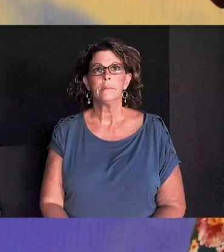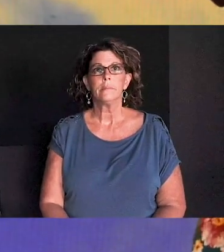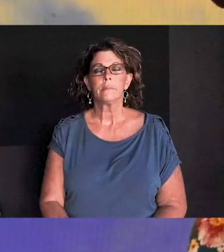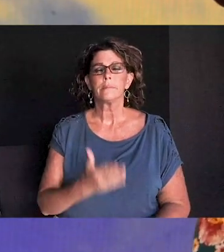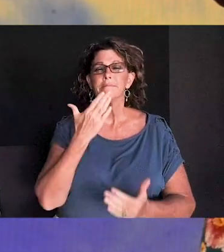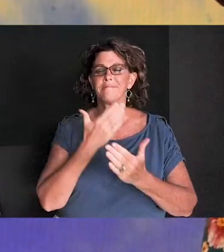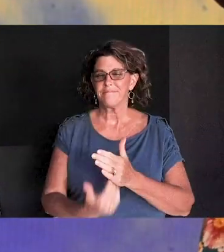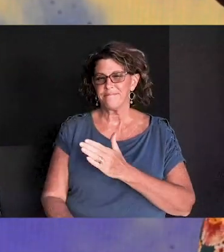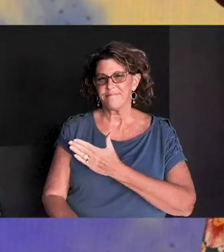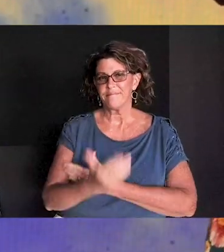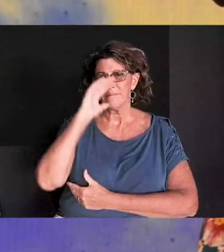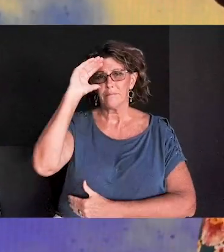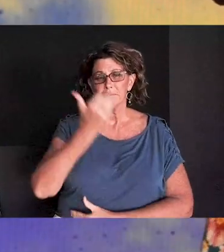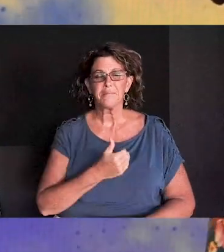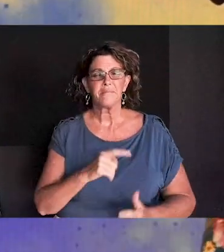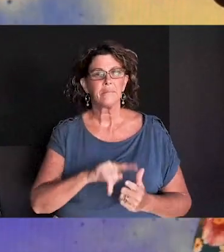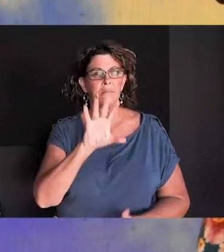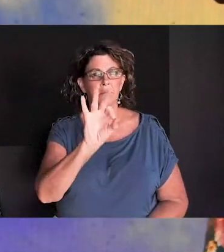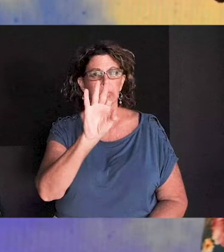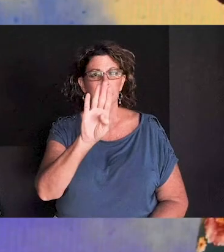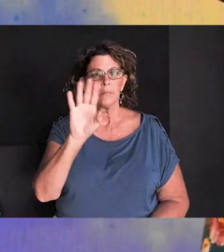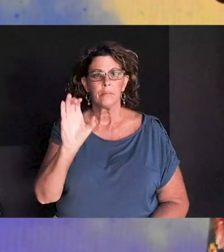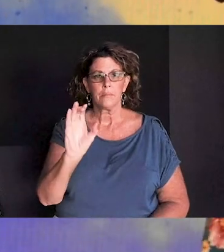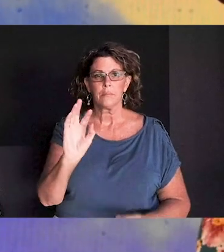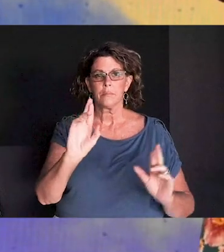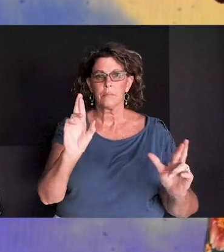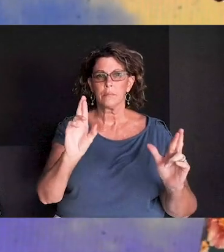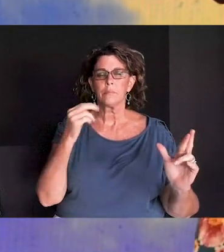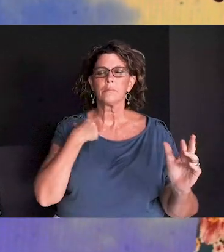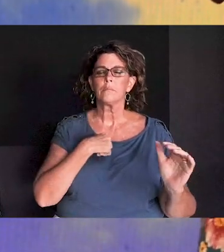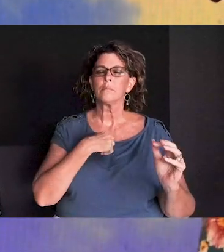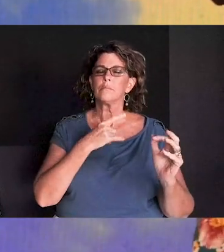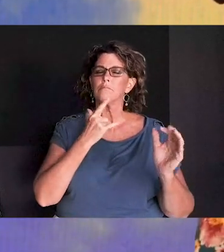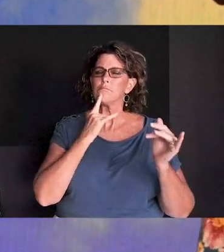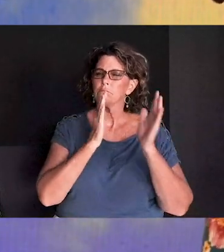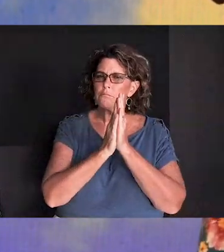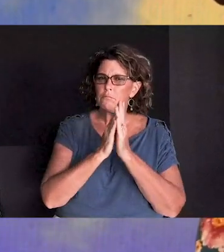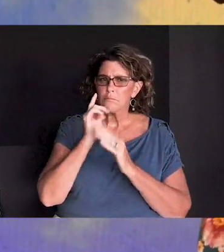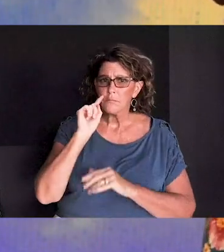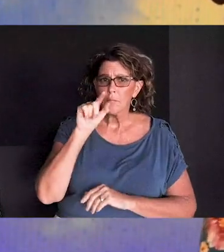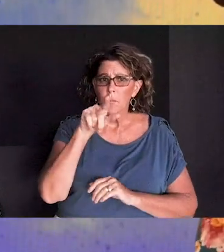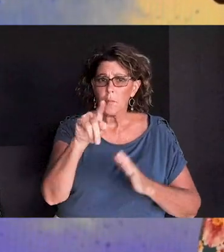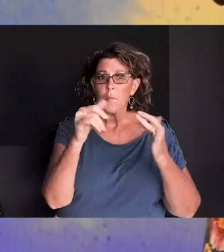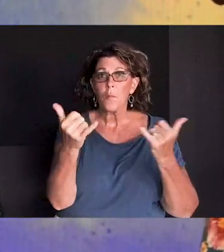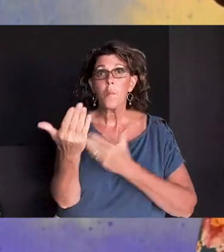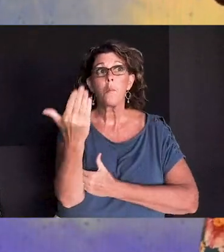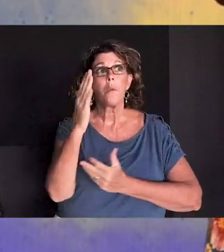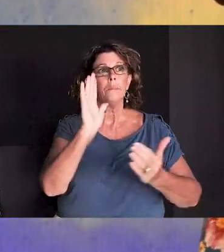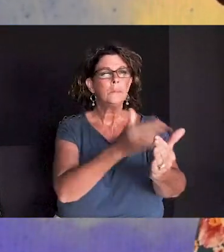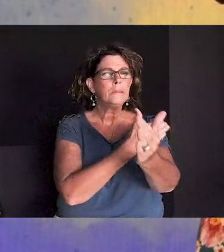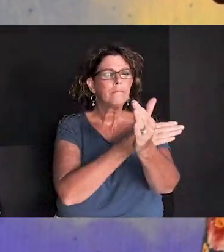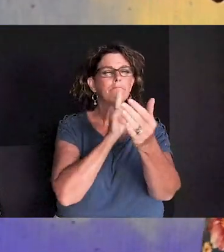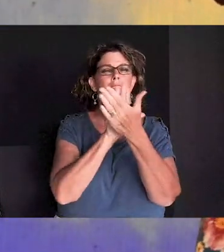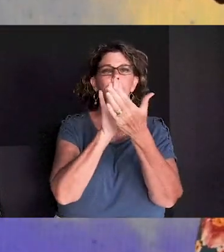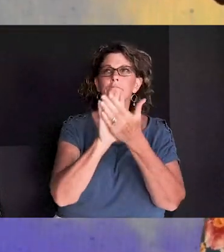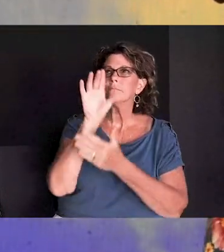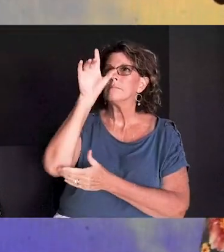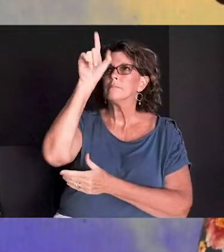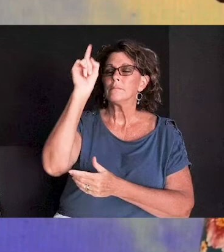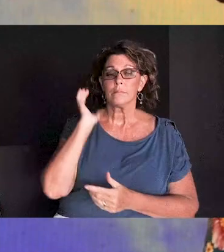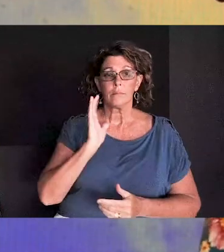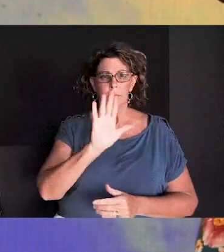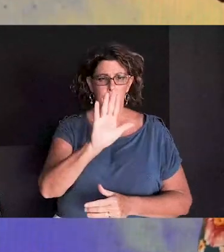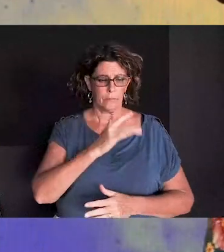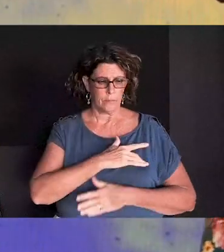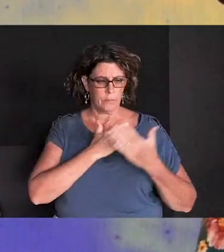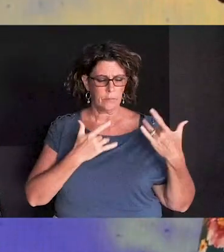Good morning. Welcome to First Baptist. We pray that you're having a great morning so far and that you're worshiping our God. We ask that you